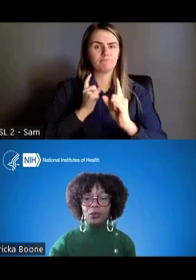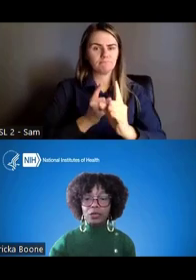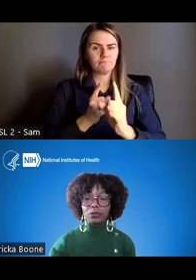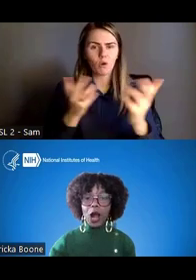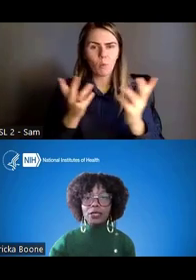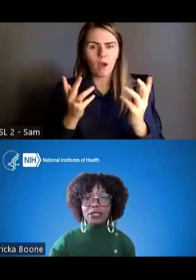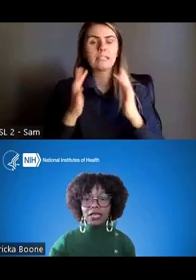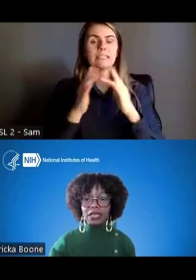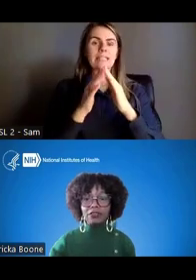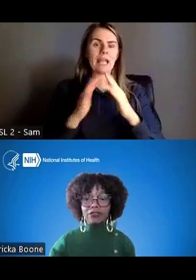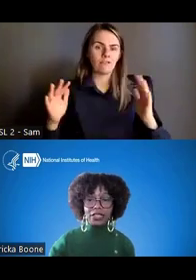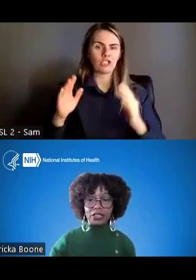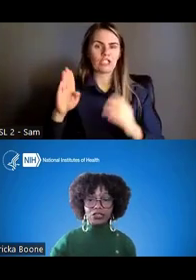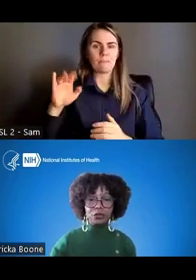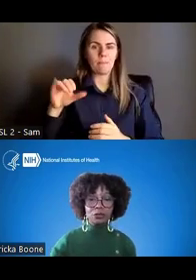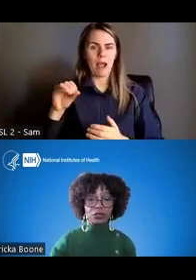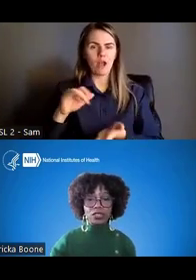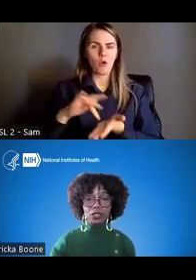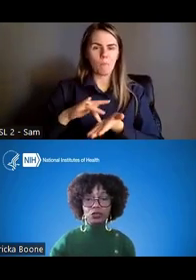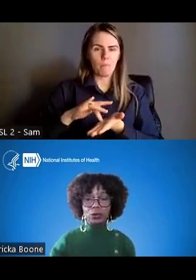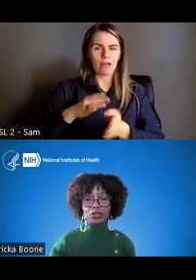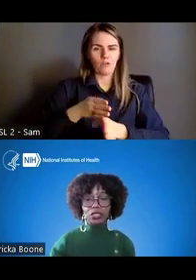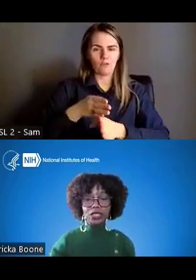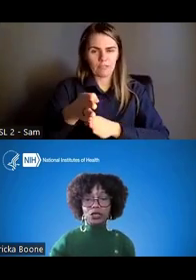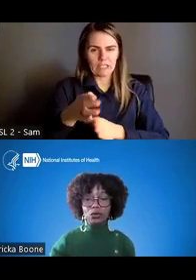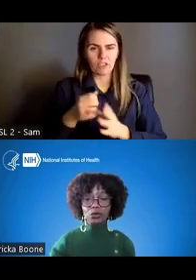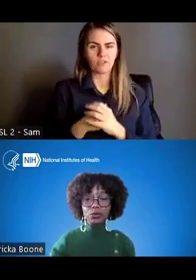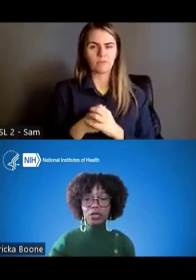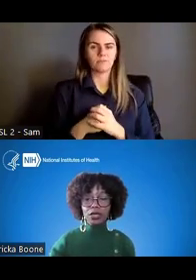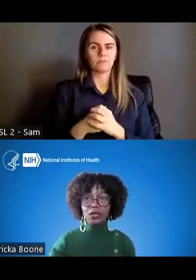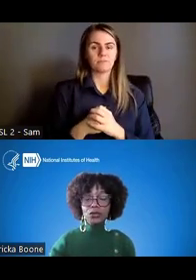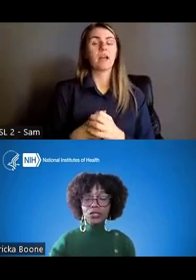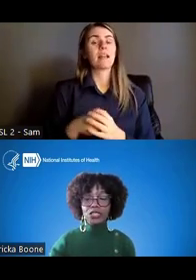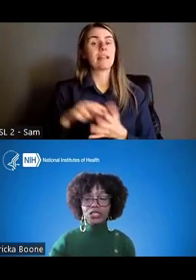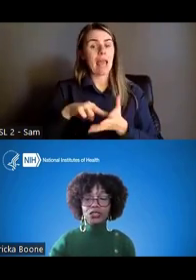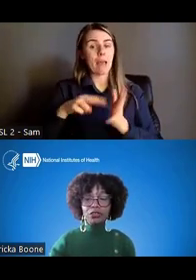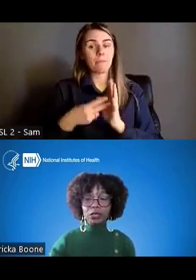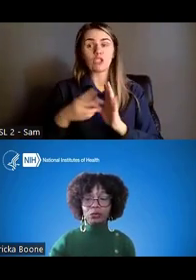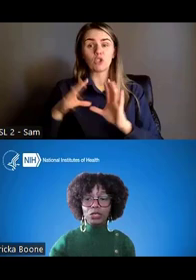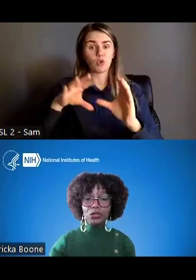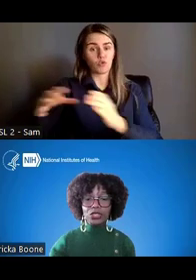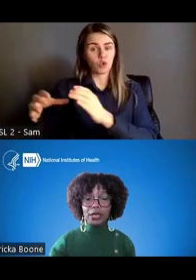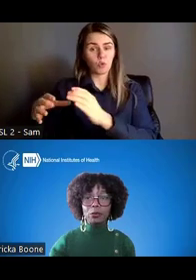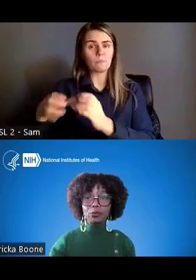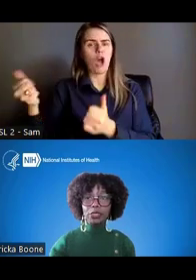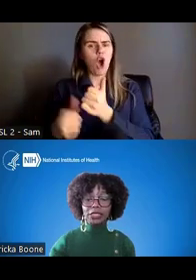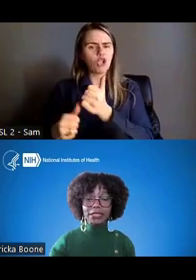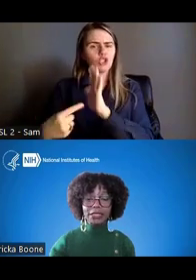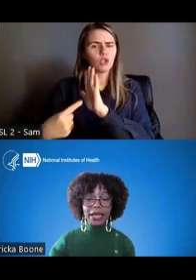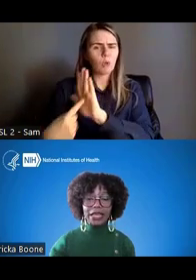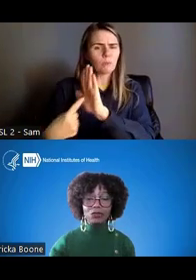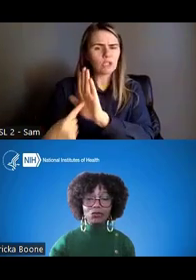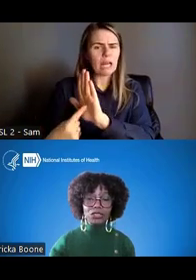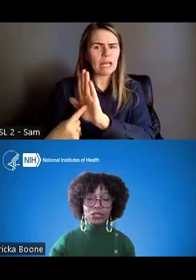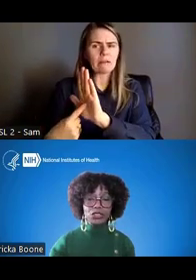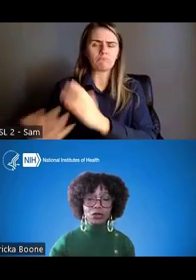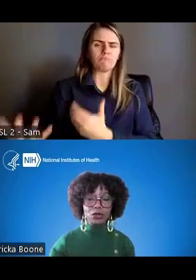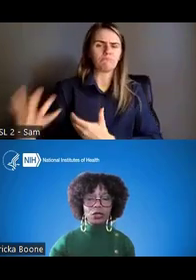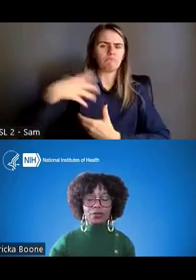by supporting promising investigators from diverse and underrepresented groups who seek to develop research capabilities